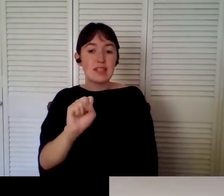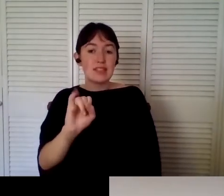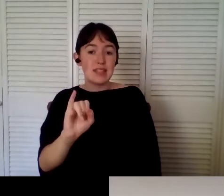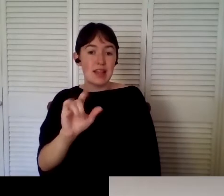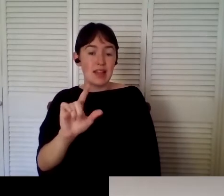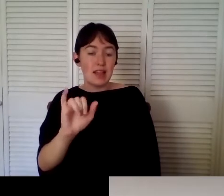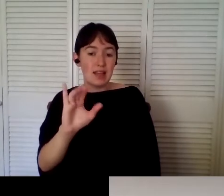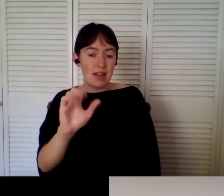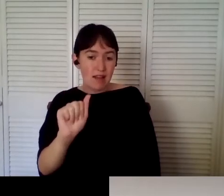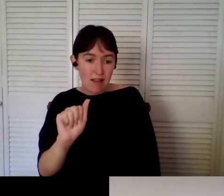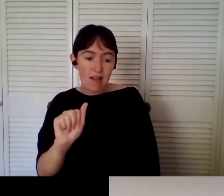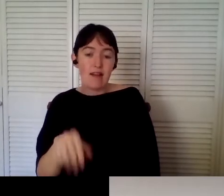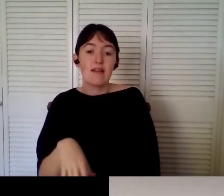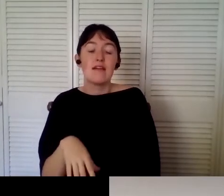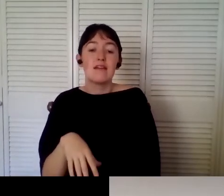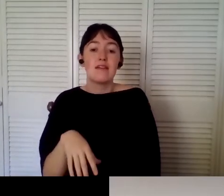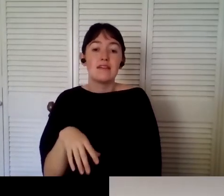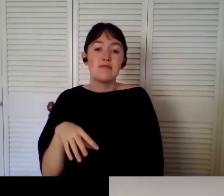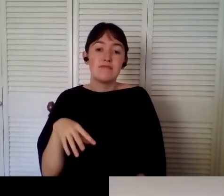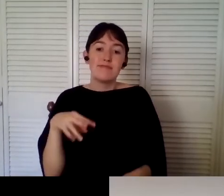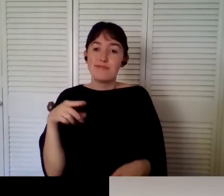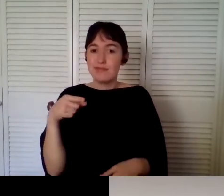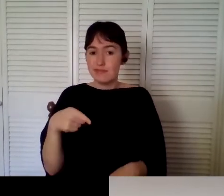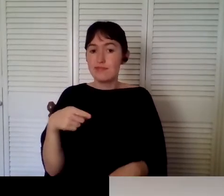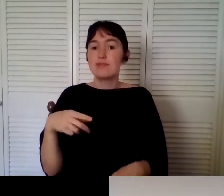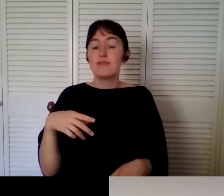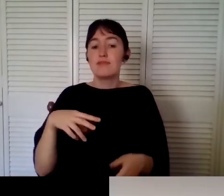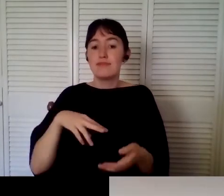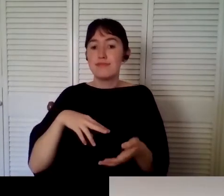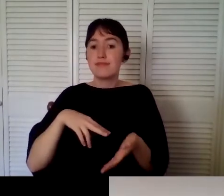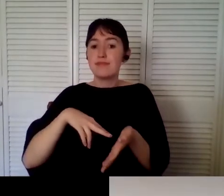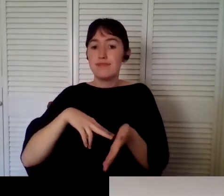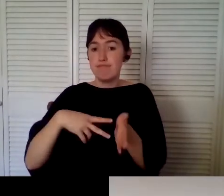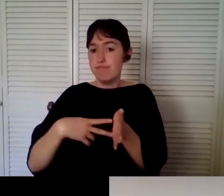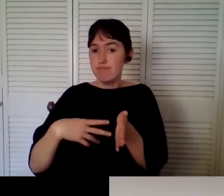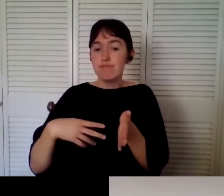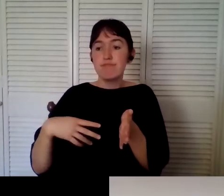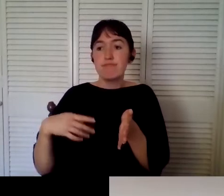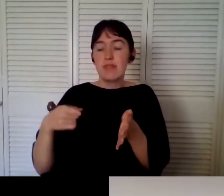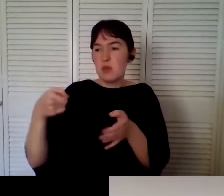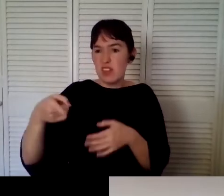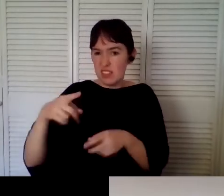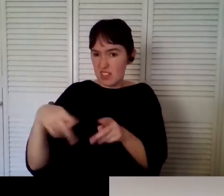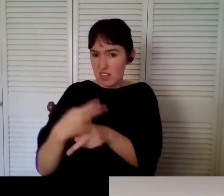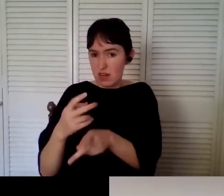Uh-huh. which is what allows humans to make stone tools, because you need to know how it's going to break to plan your breaks.